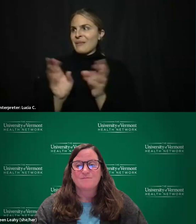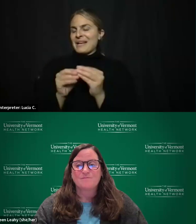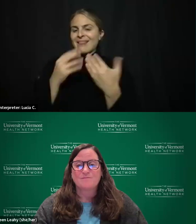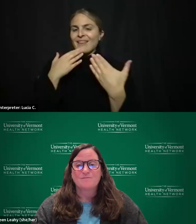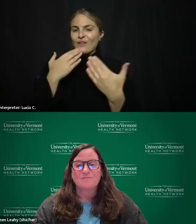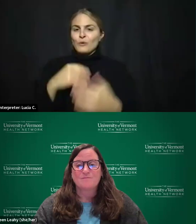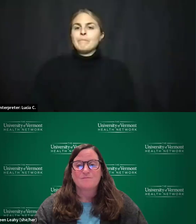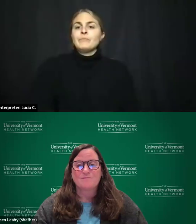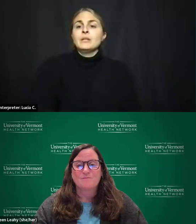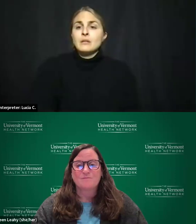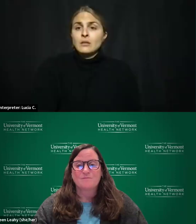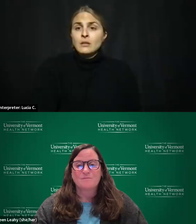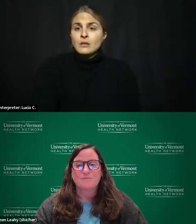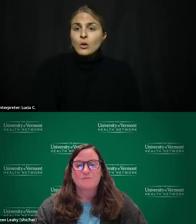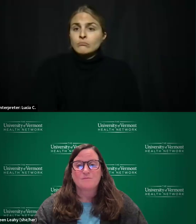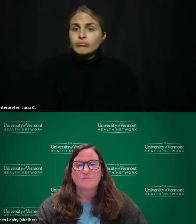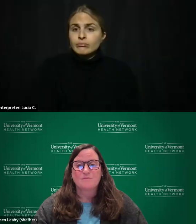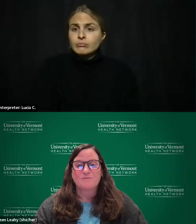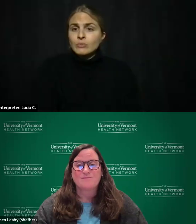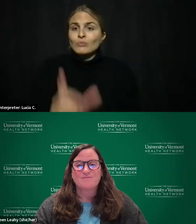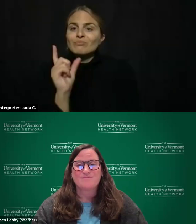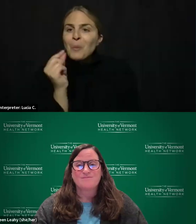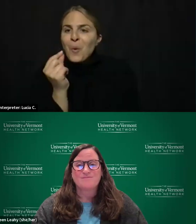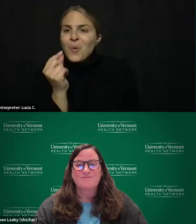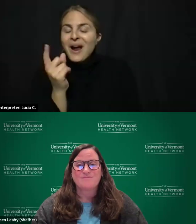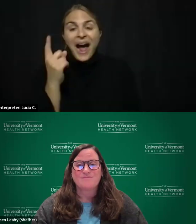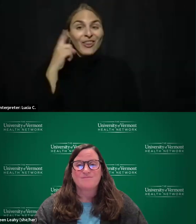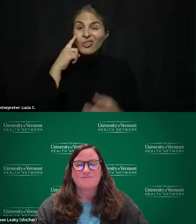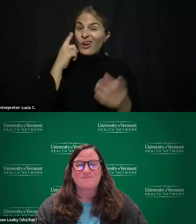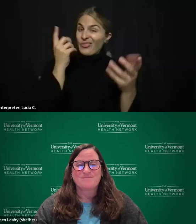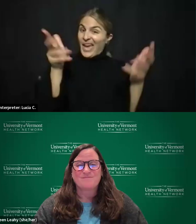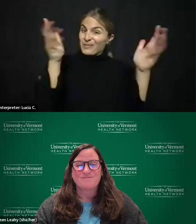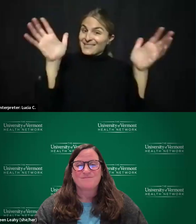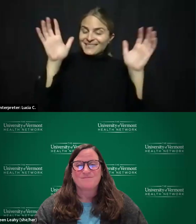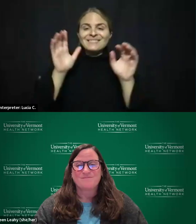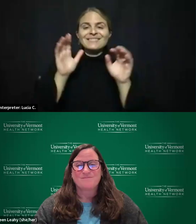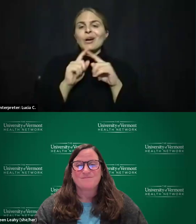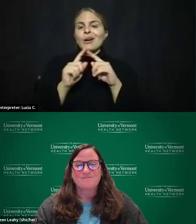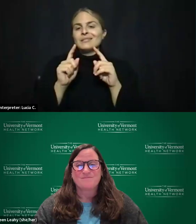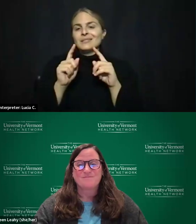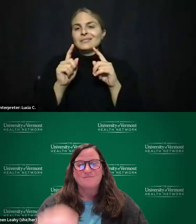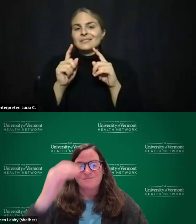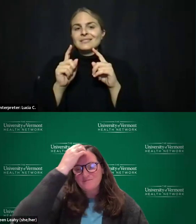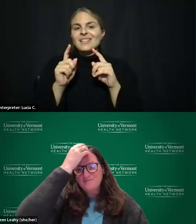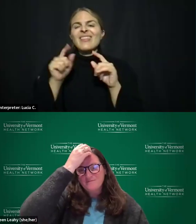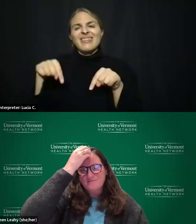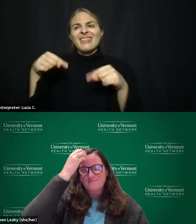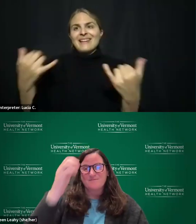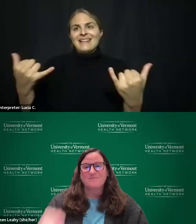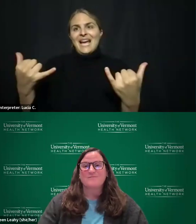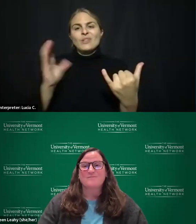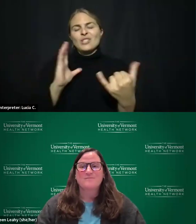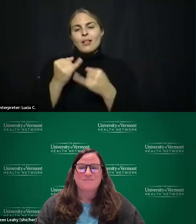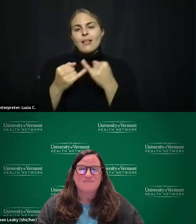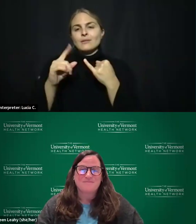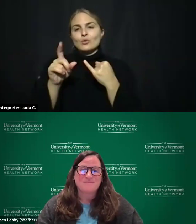So I think, oh, no, sorry. I thought we had our last question. I think I'm gonna call it, this is the last question for